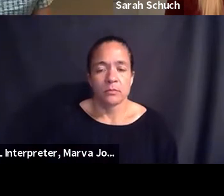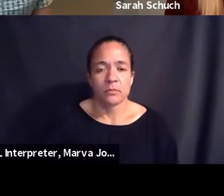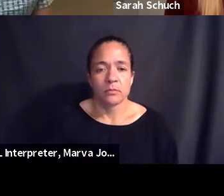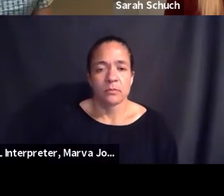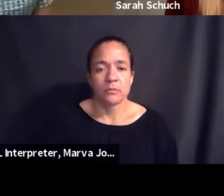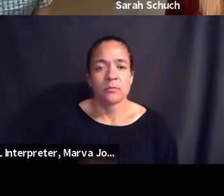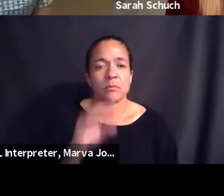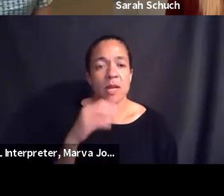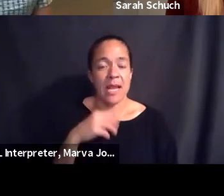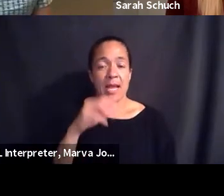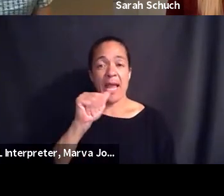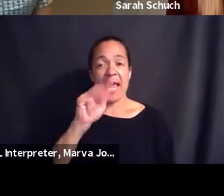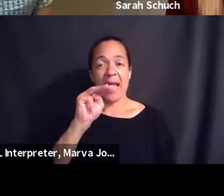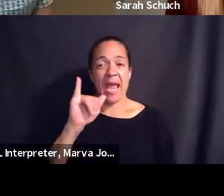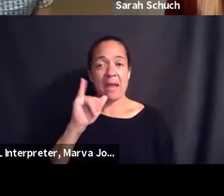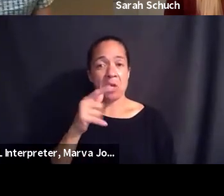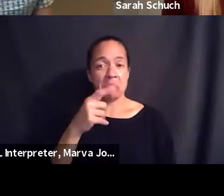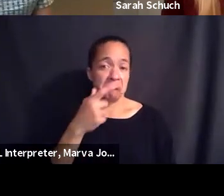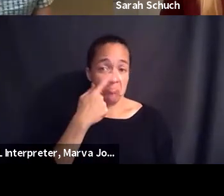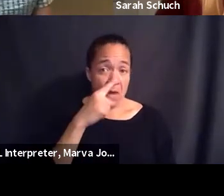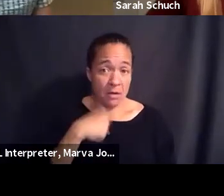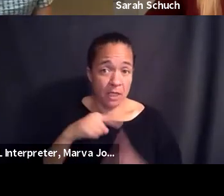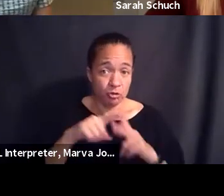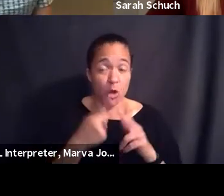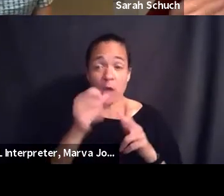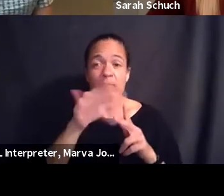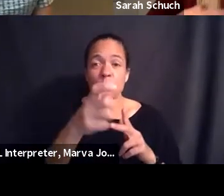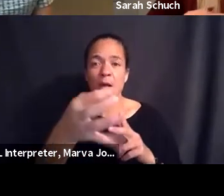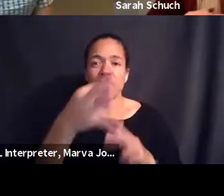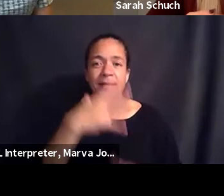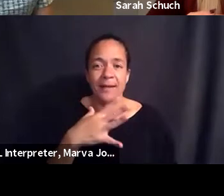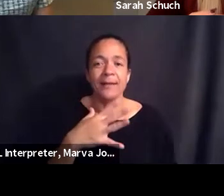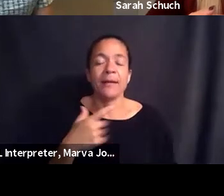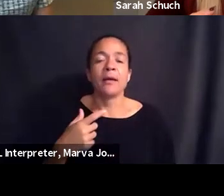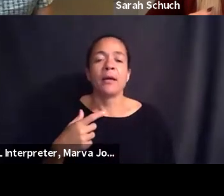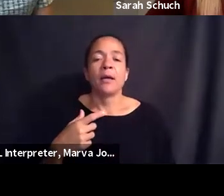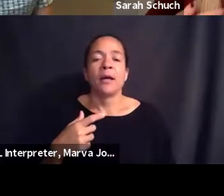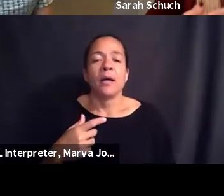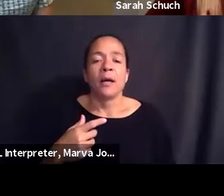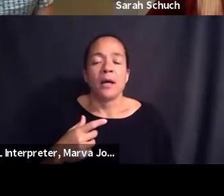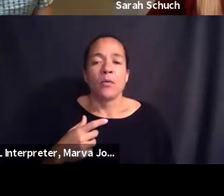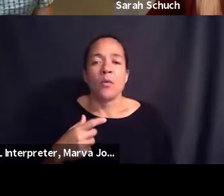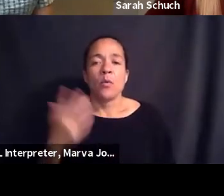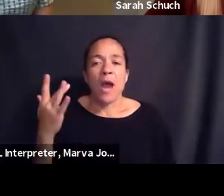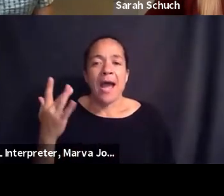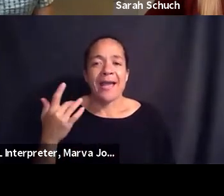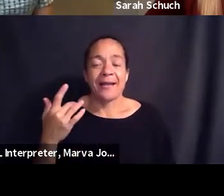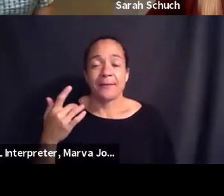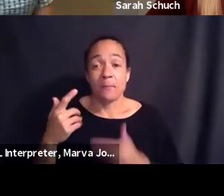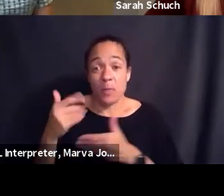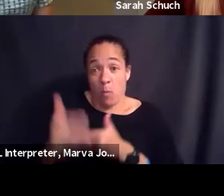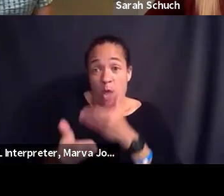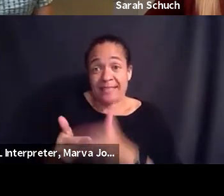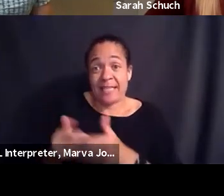Amy, I'll start, and if you want to chime in, I would love Amy to chime in, because I kind of came in halfway through the